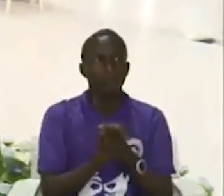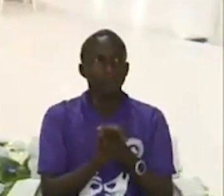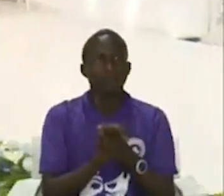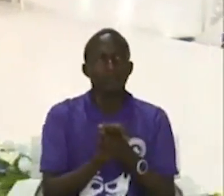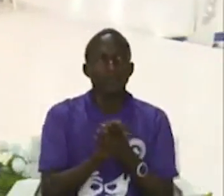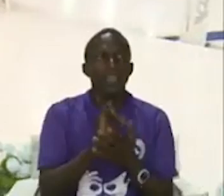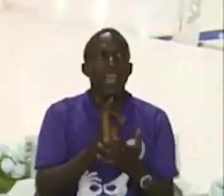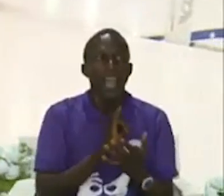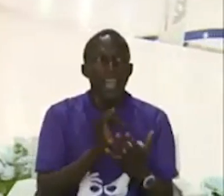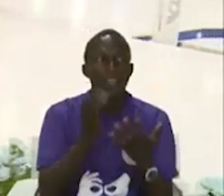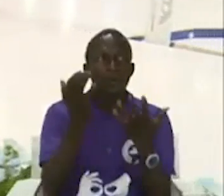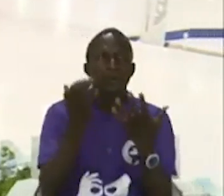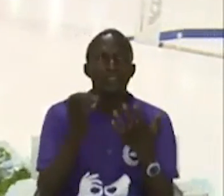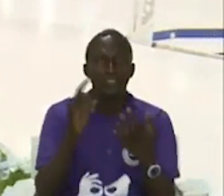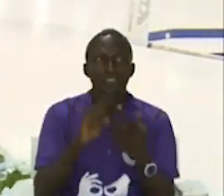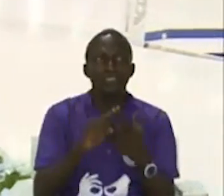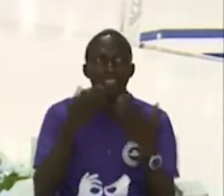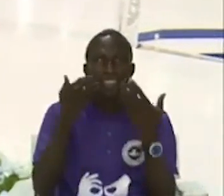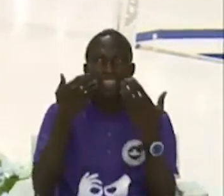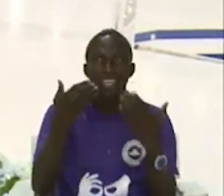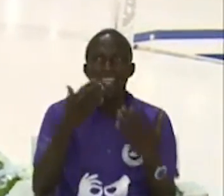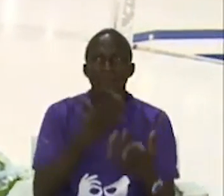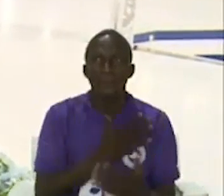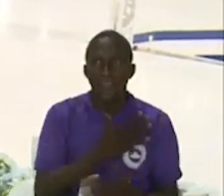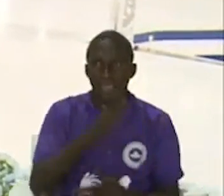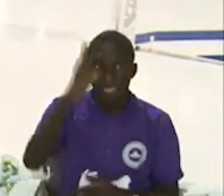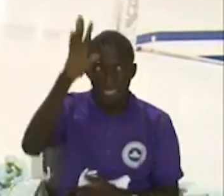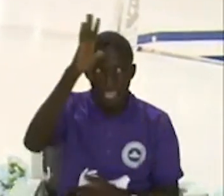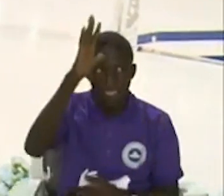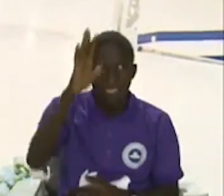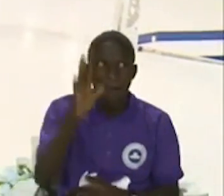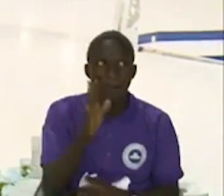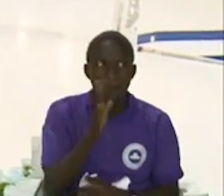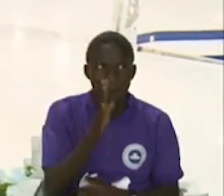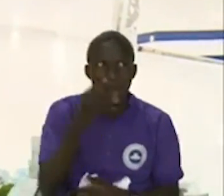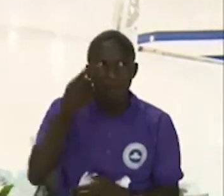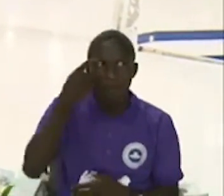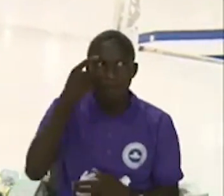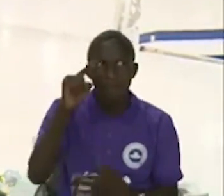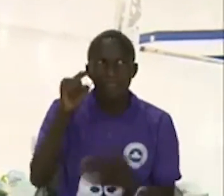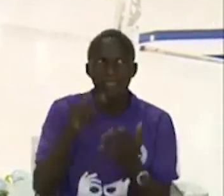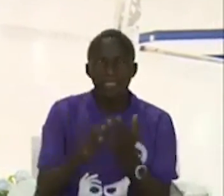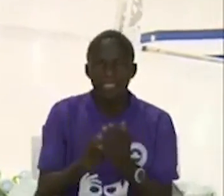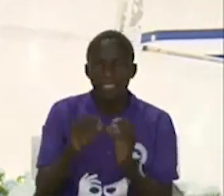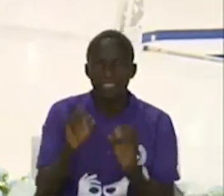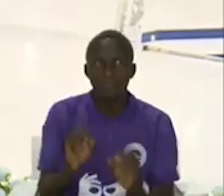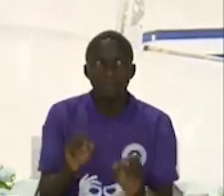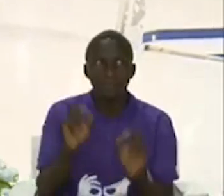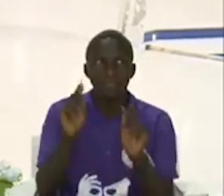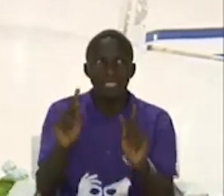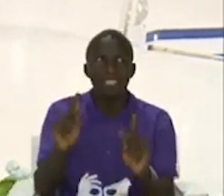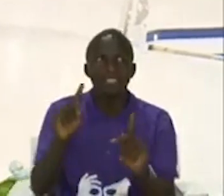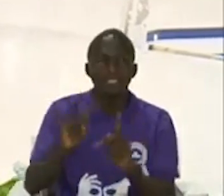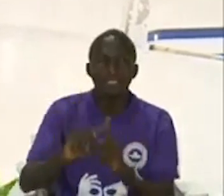I want to thank my dad and my mom for this great privilege to stand before this